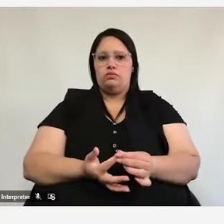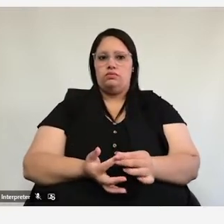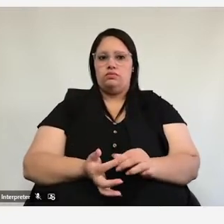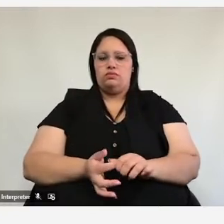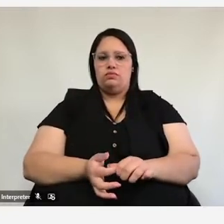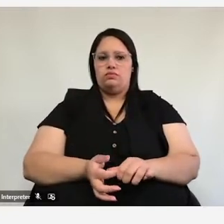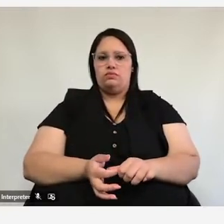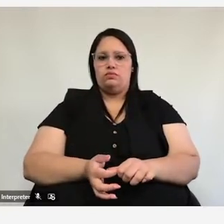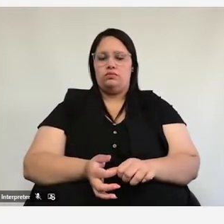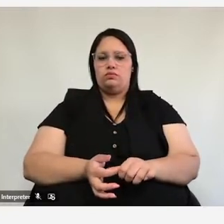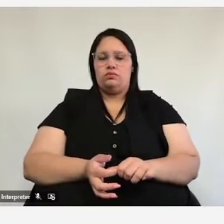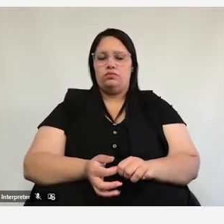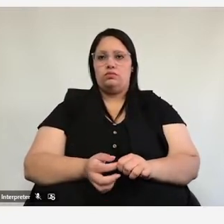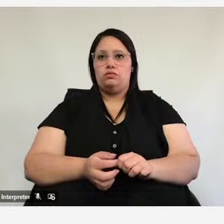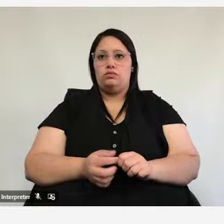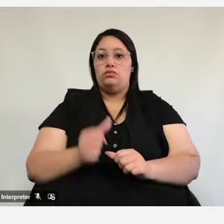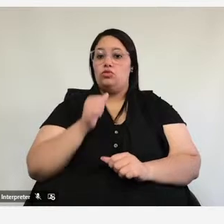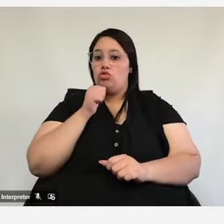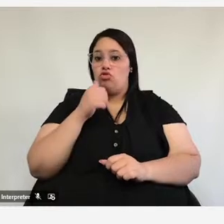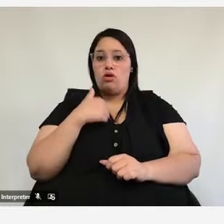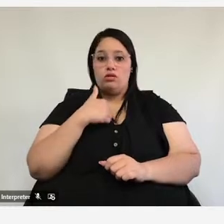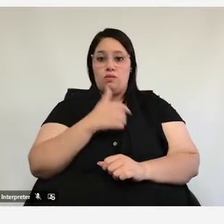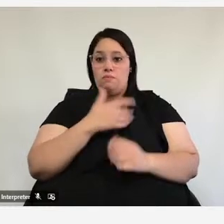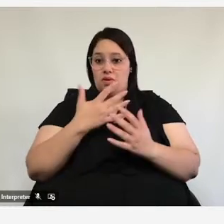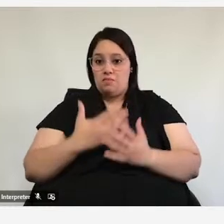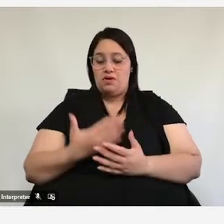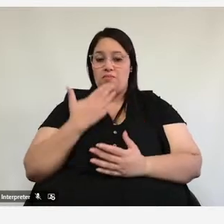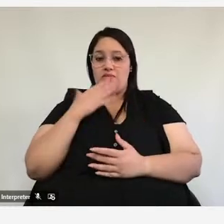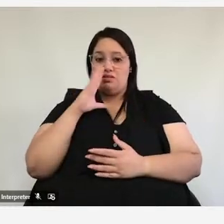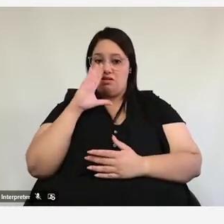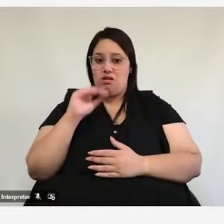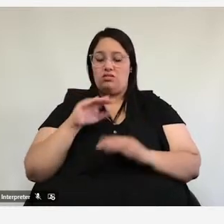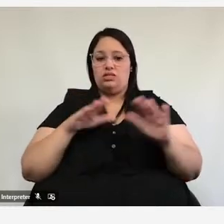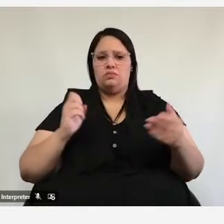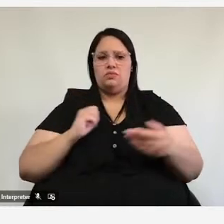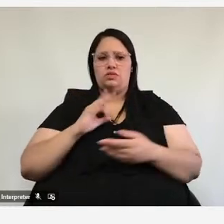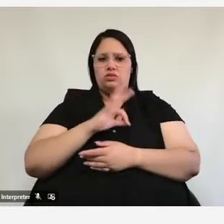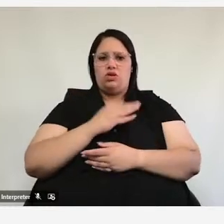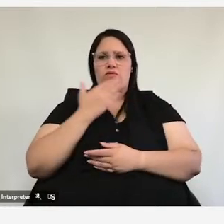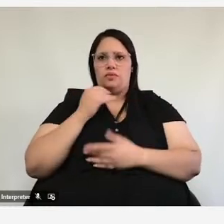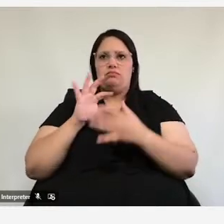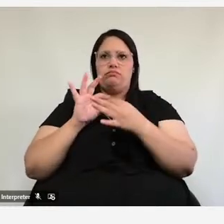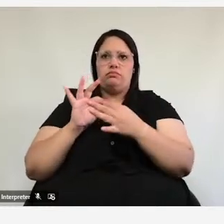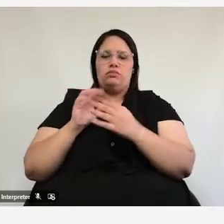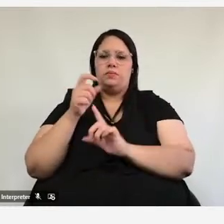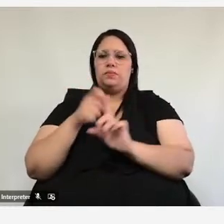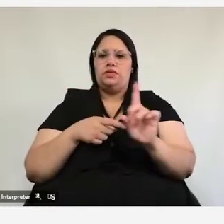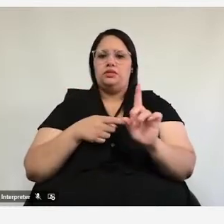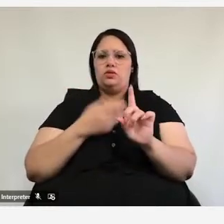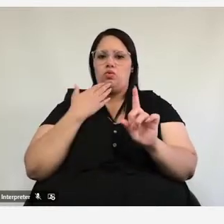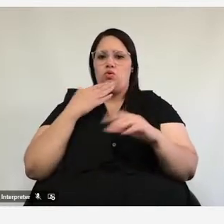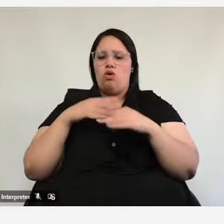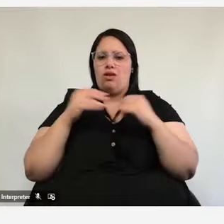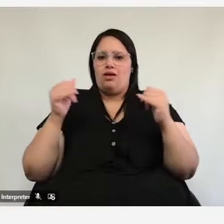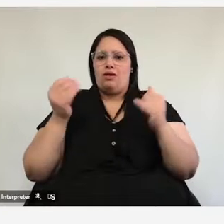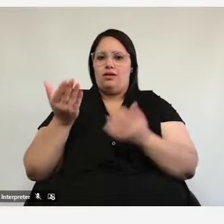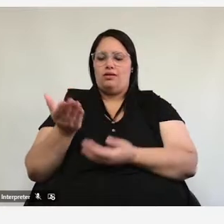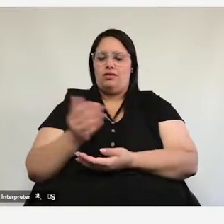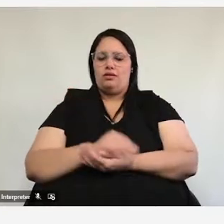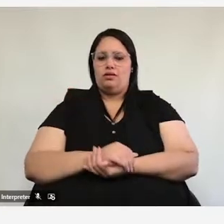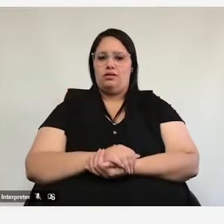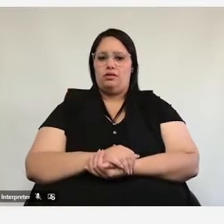If it's not a member, can I ask that the table staff please engage the person on the hybrid